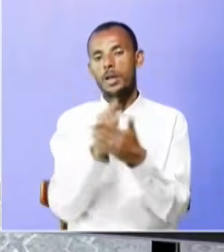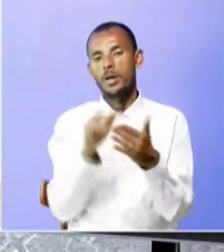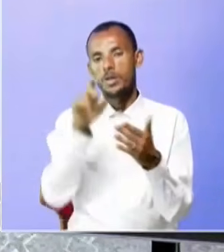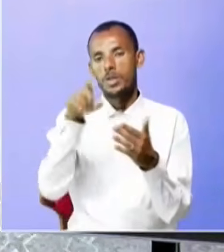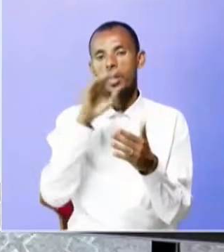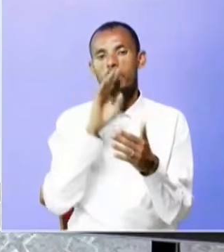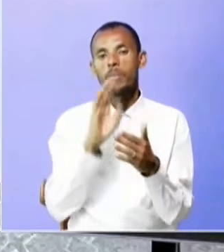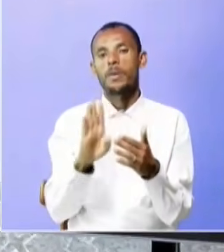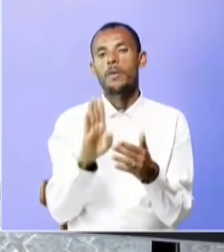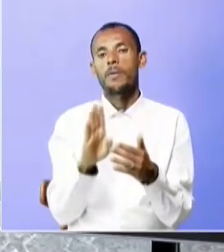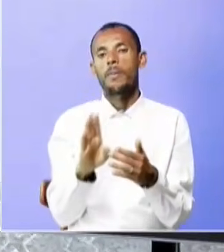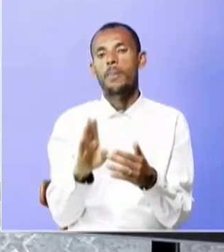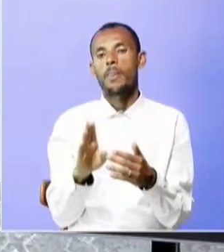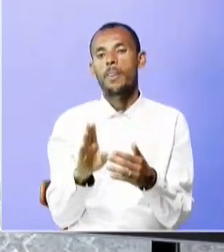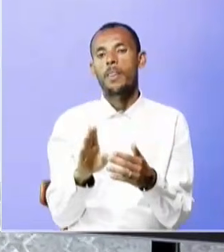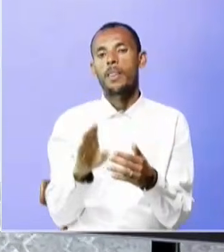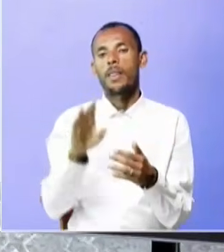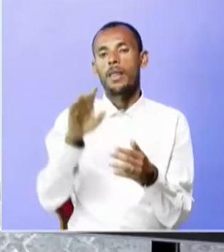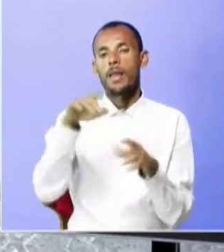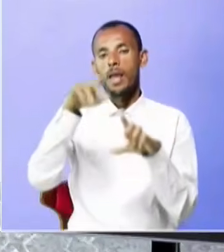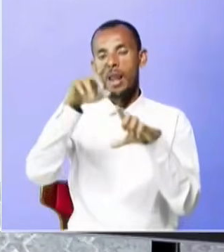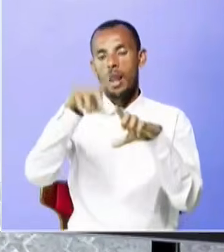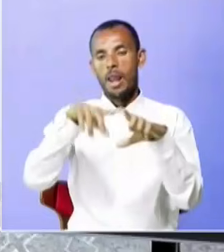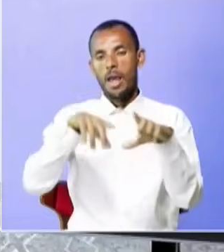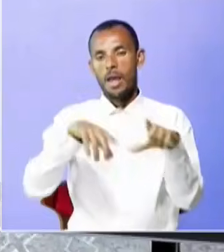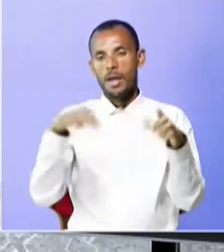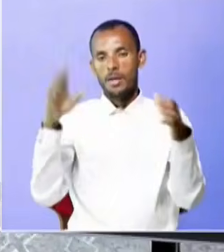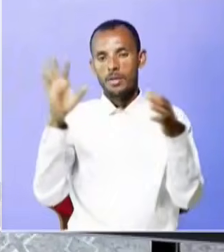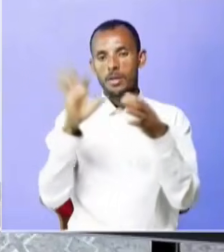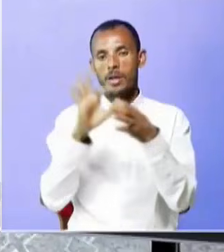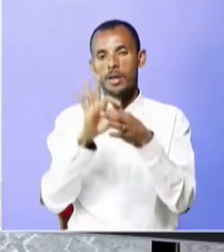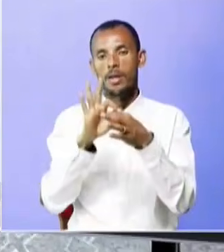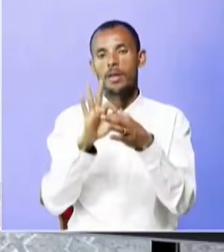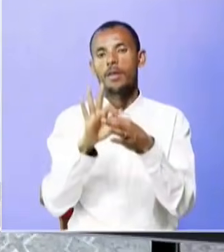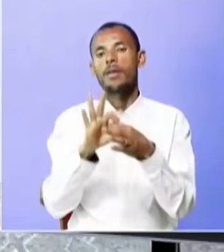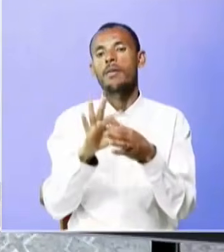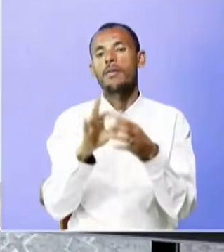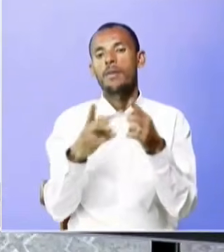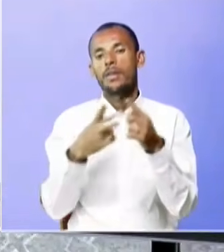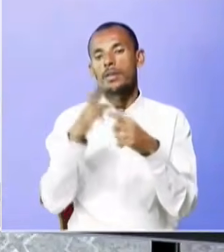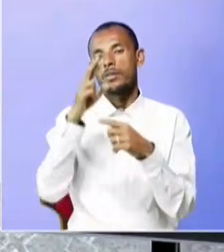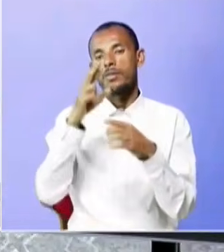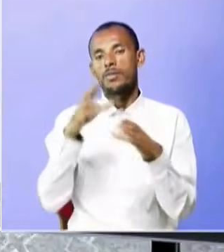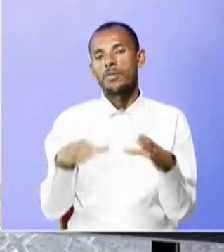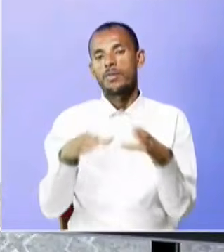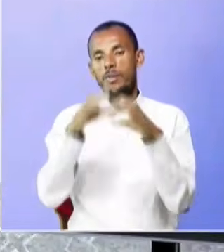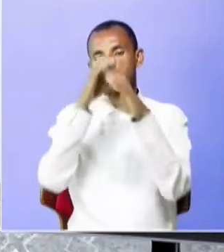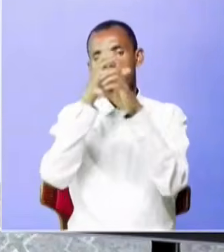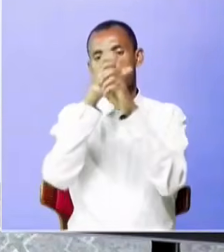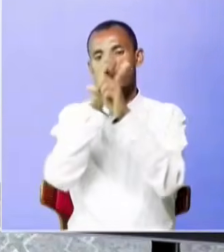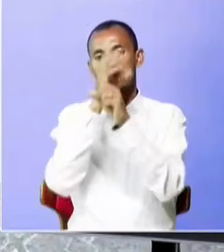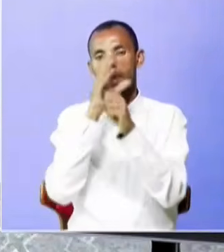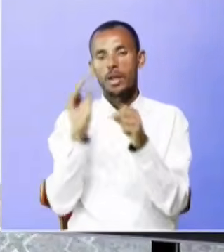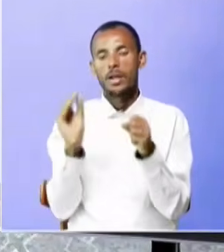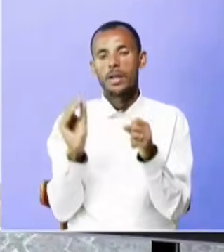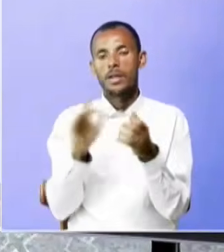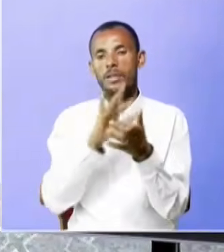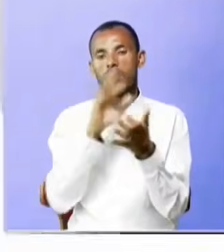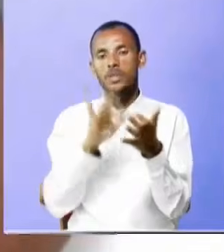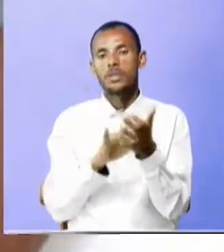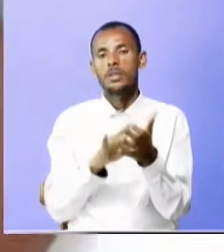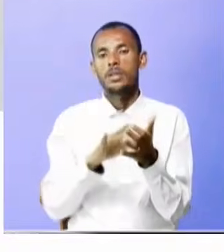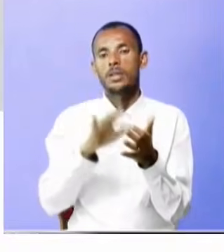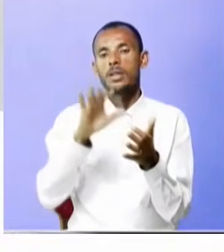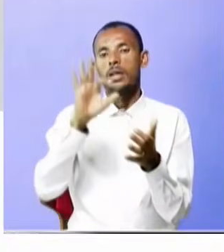be a line joining the vertex of a cone and the center, forming 90